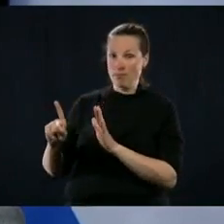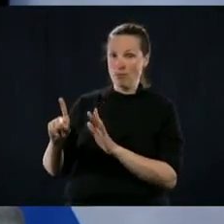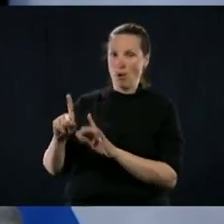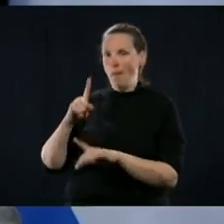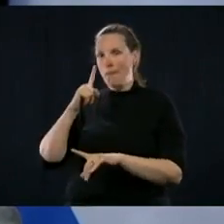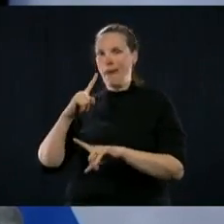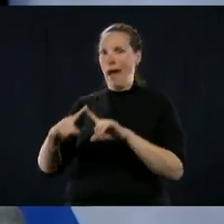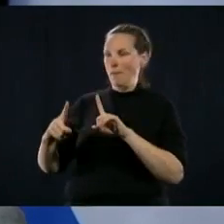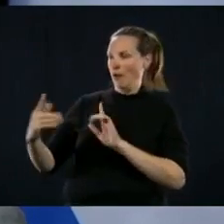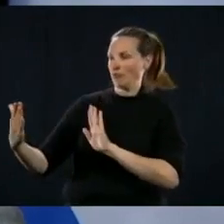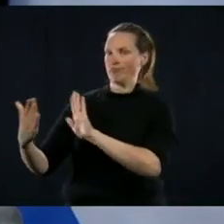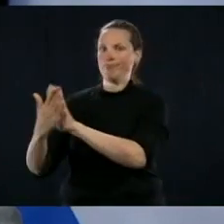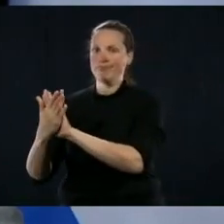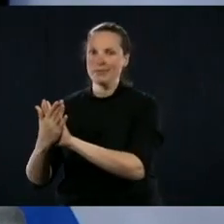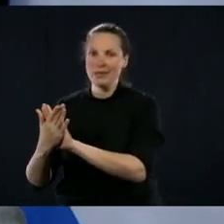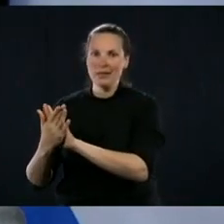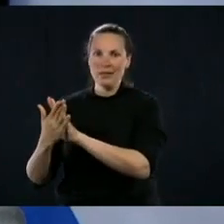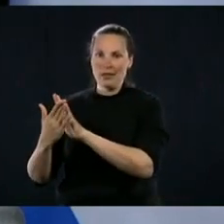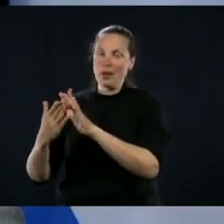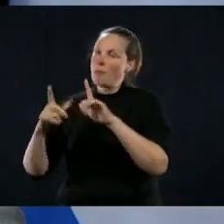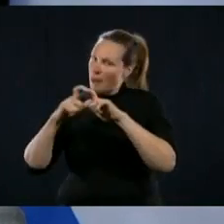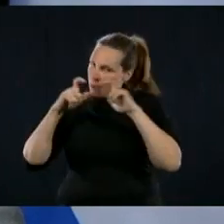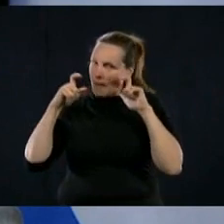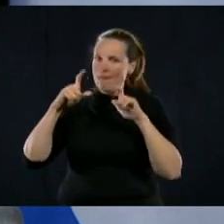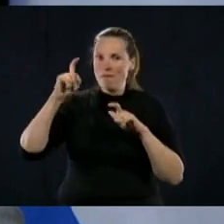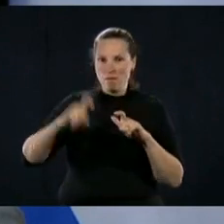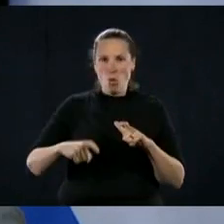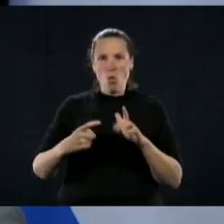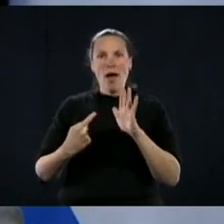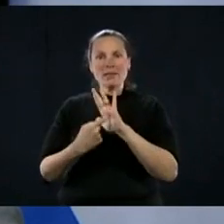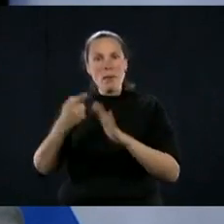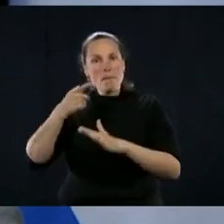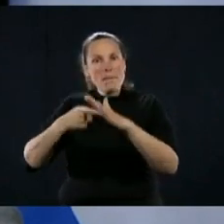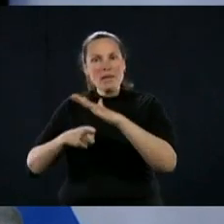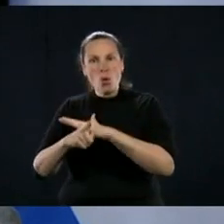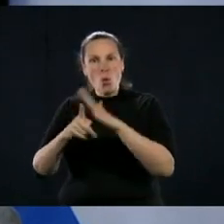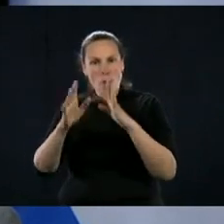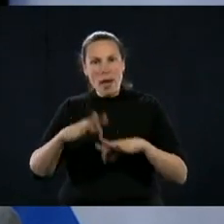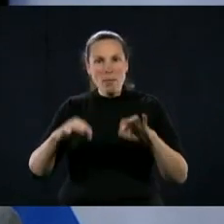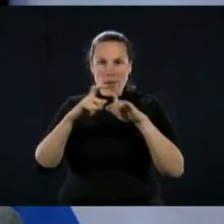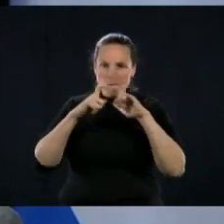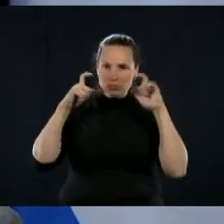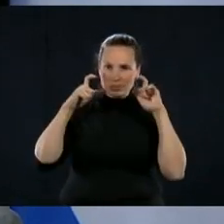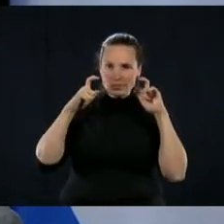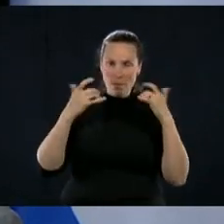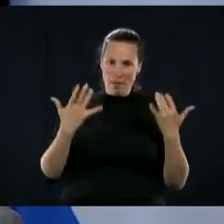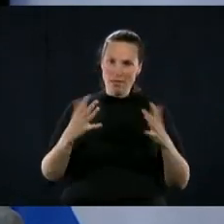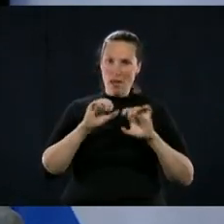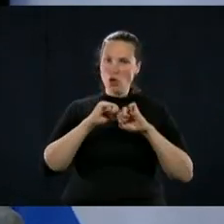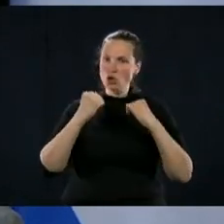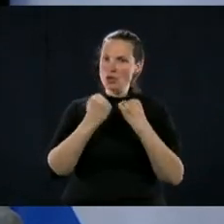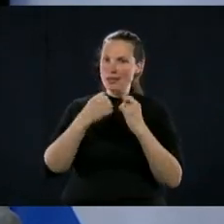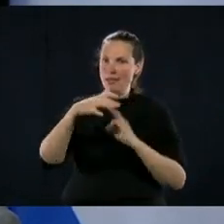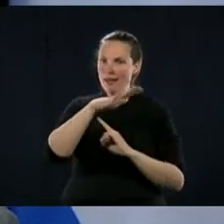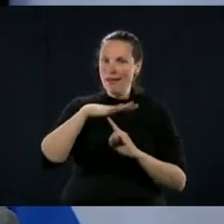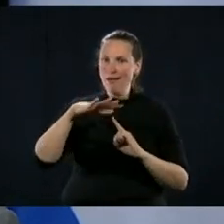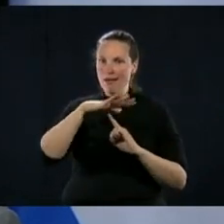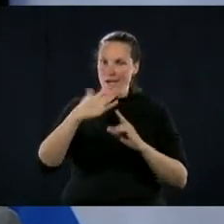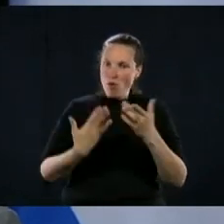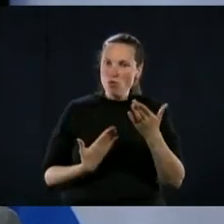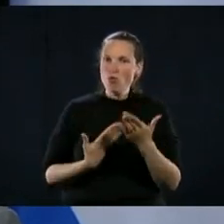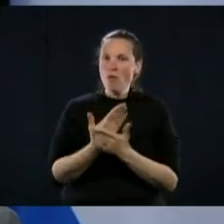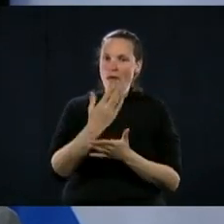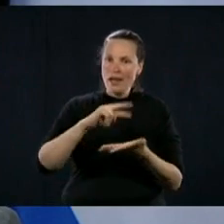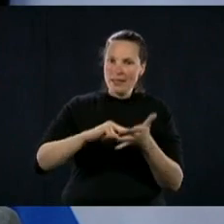distance. If you take the metro and you're wearing a mask or a face covering, as you were told, it's going to be it's going to be a